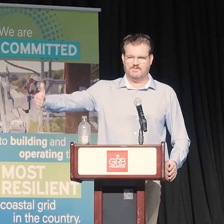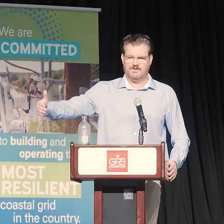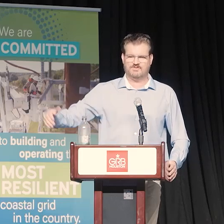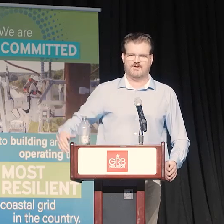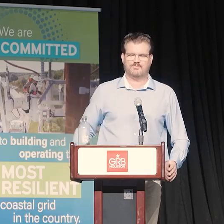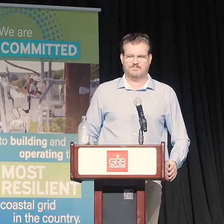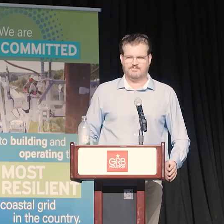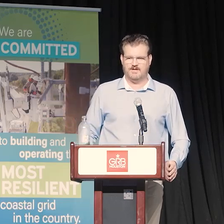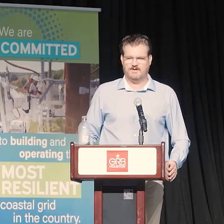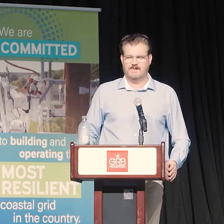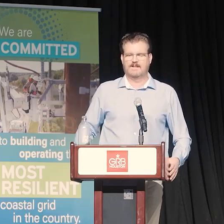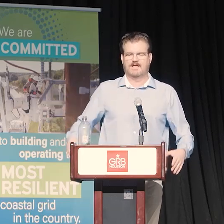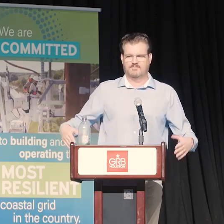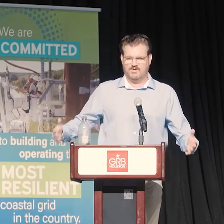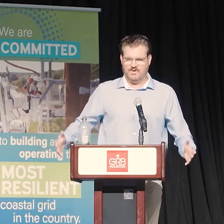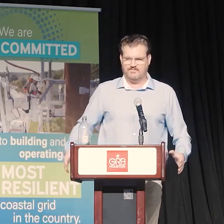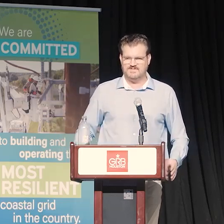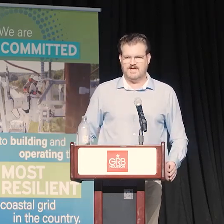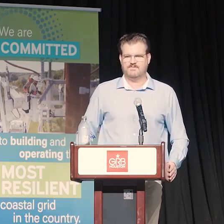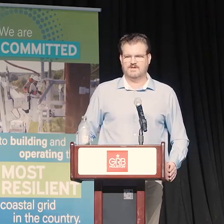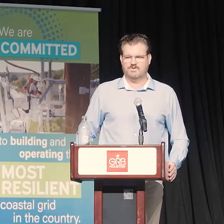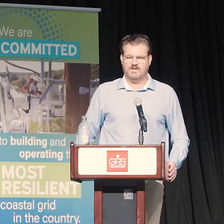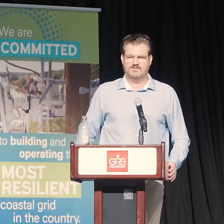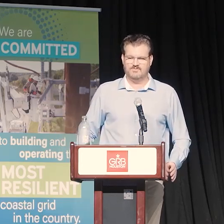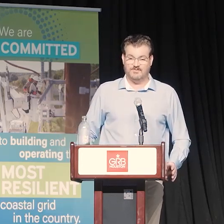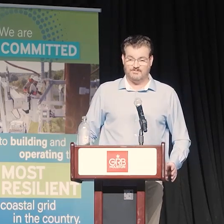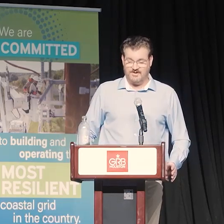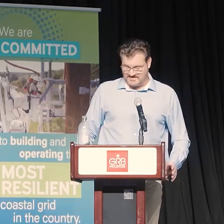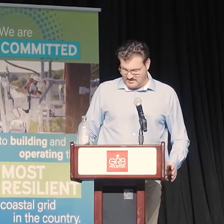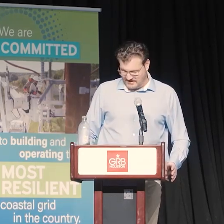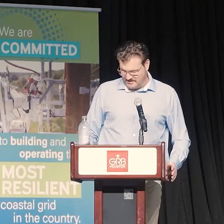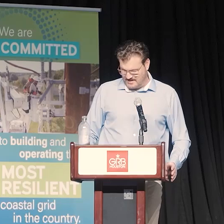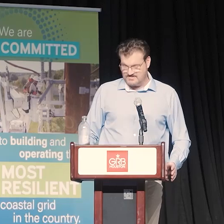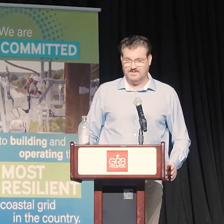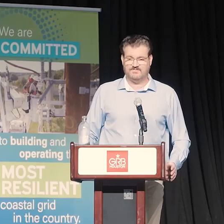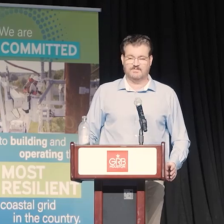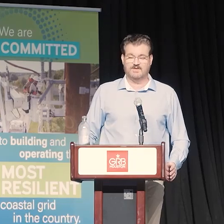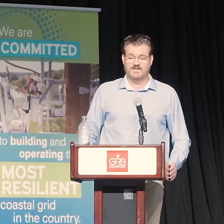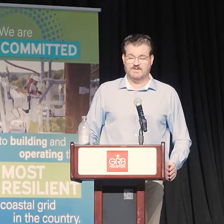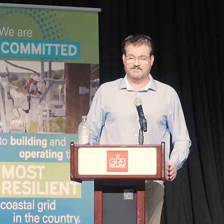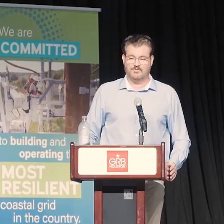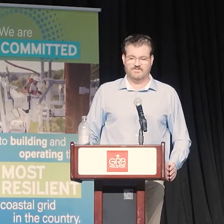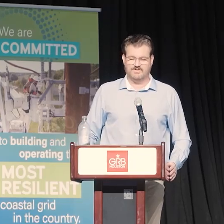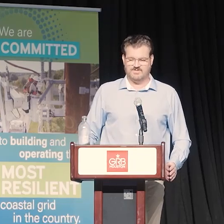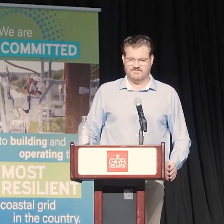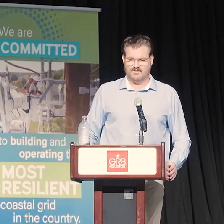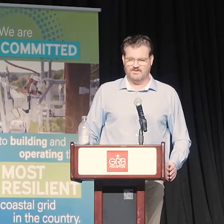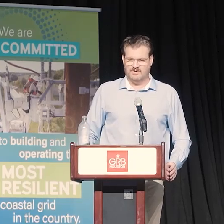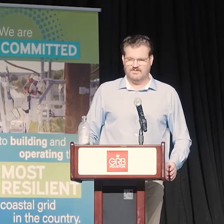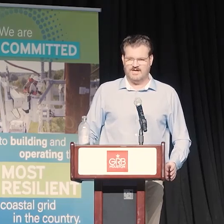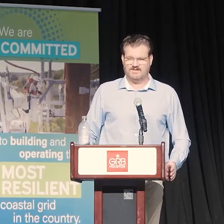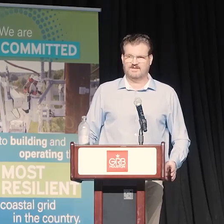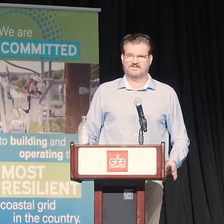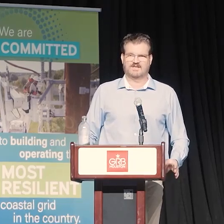everybody out there in the public to also prepare and be aware of what's happening and be ready to use all the products that are out there now to make some informed decisions.